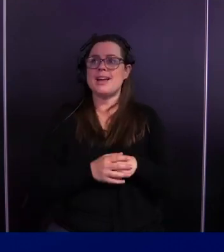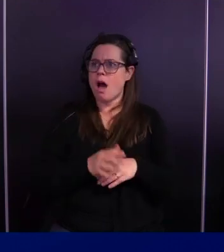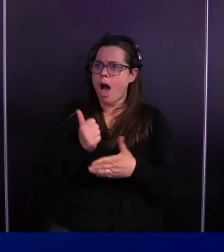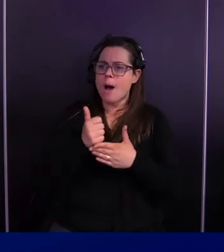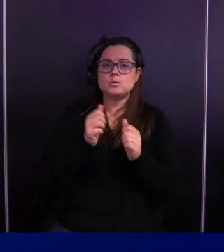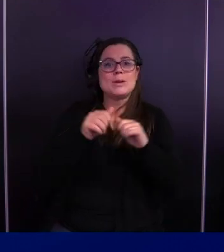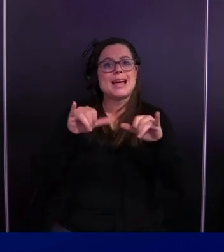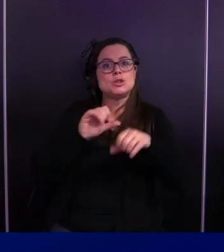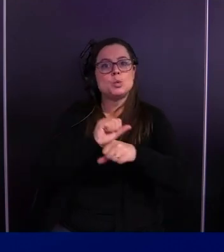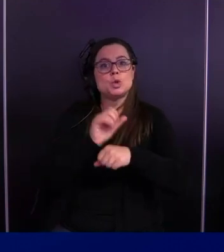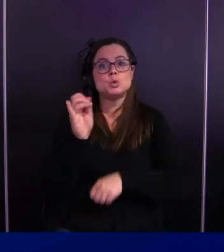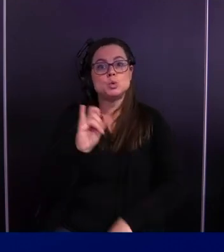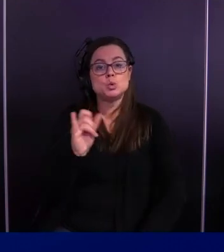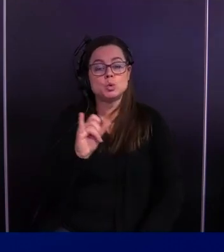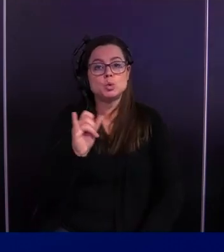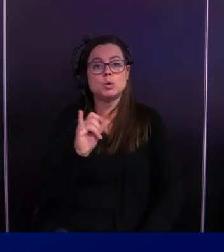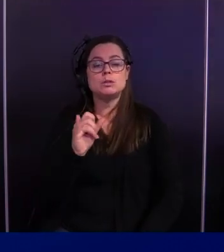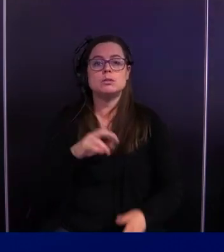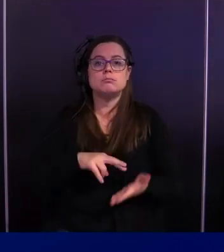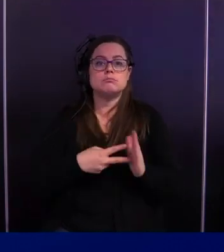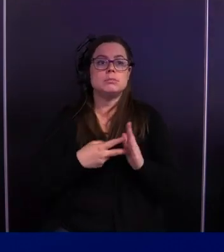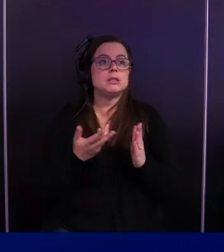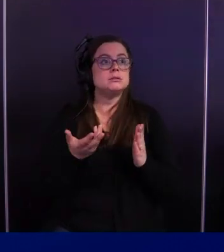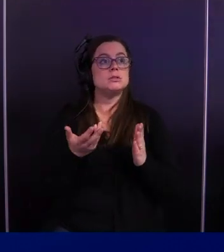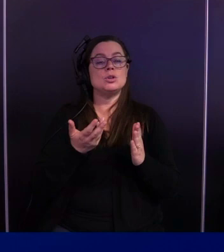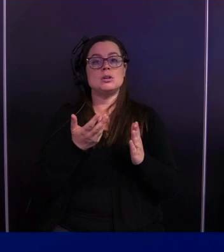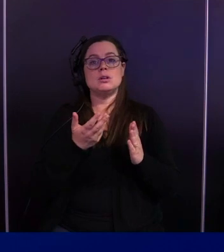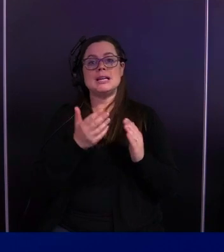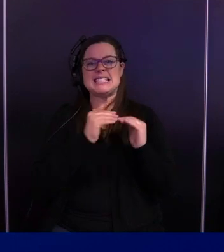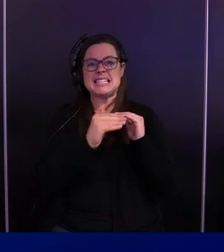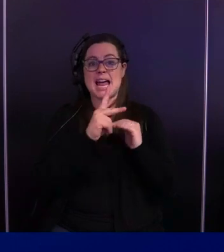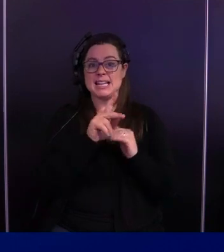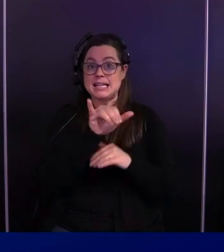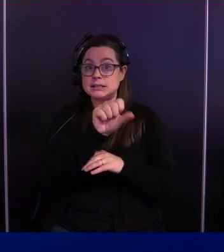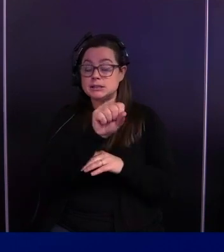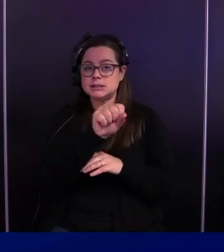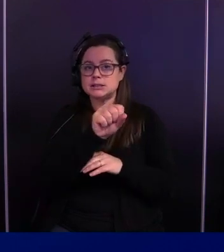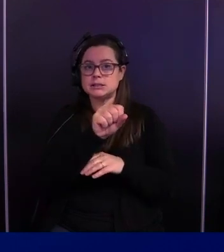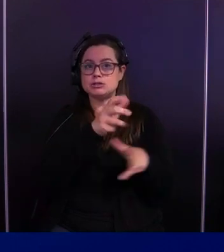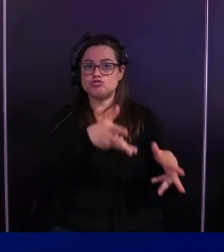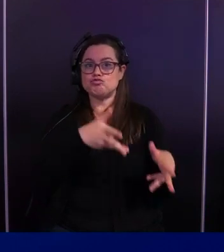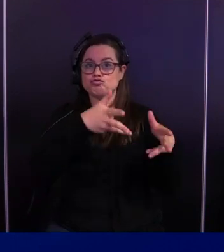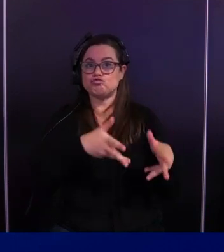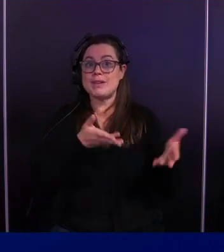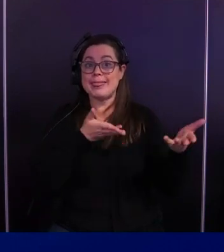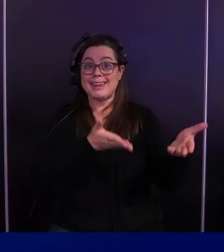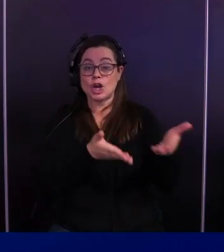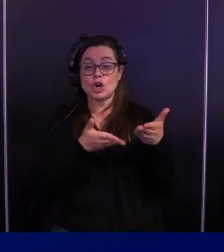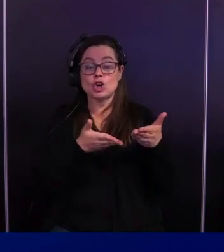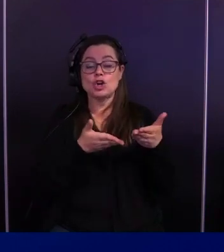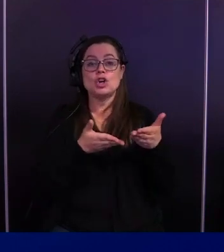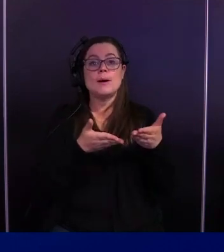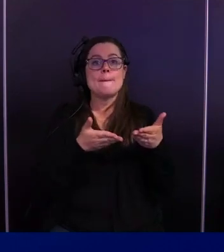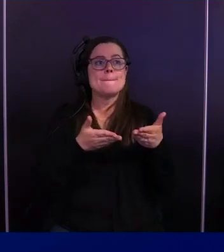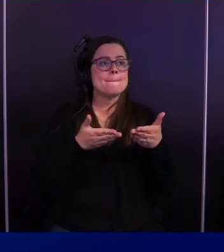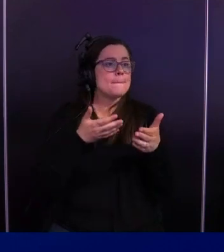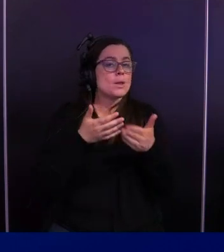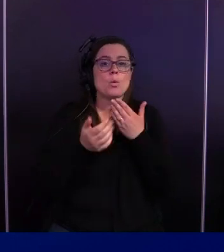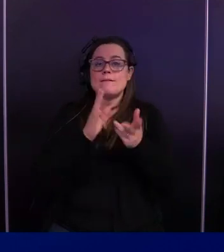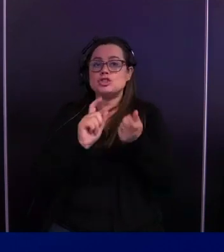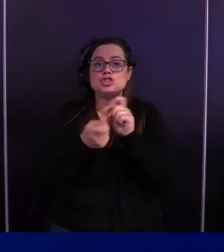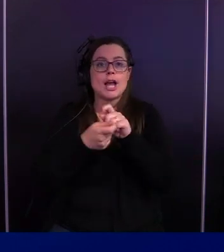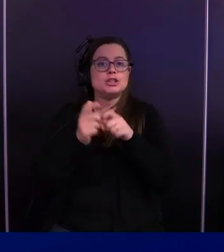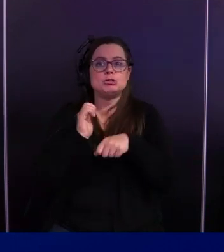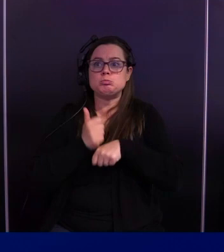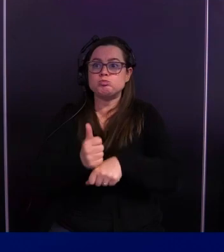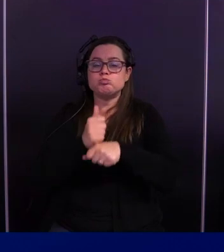engineering work too, because when you have those static keys that are there, any of those changes that you're trying